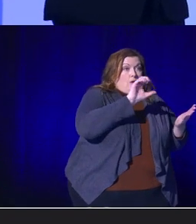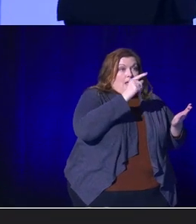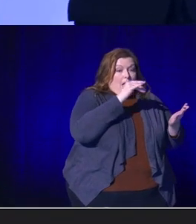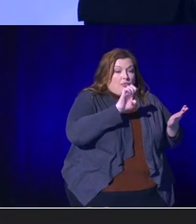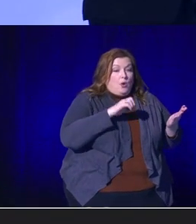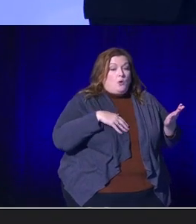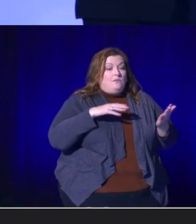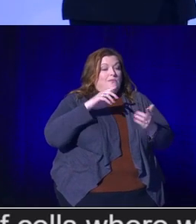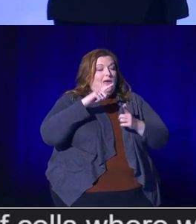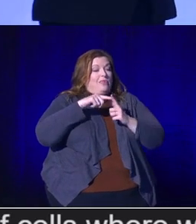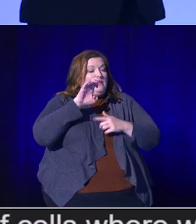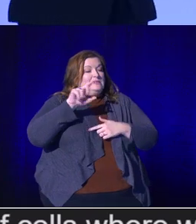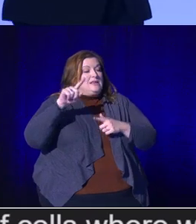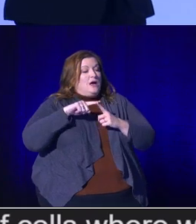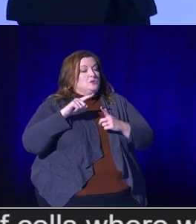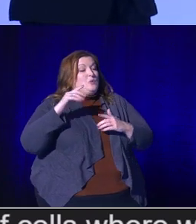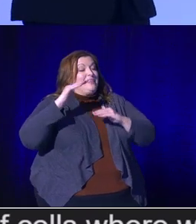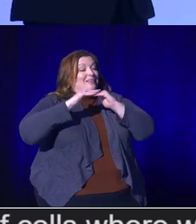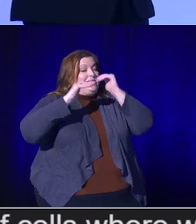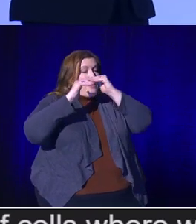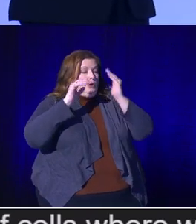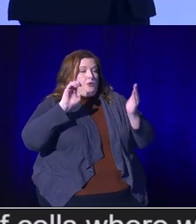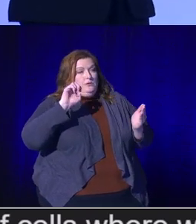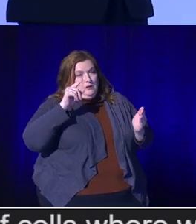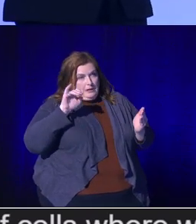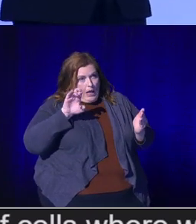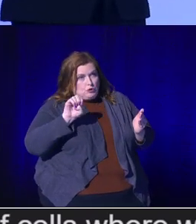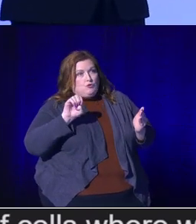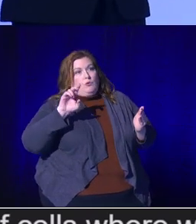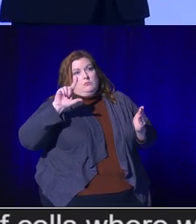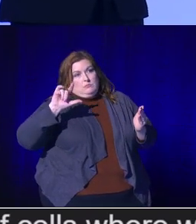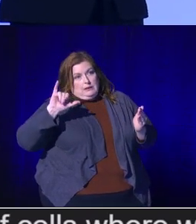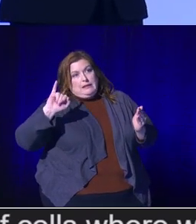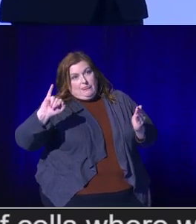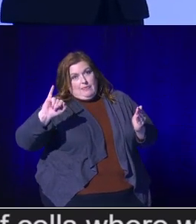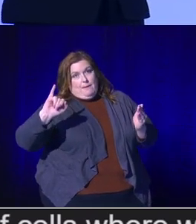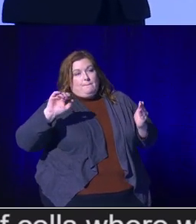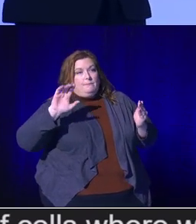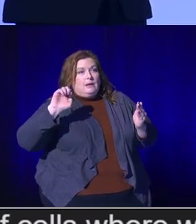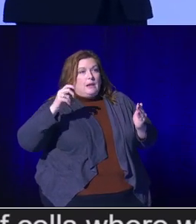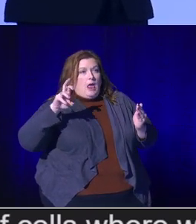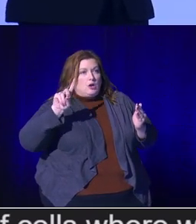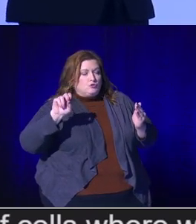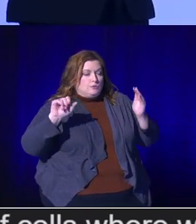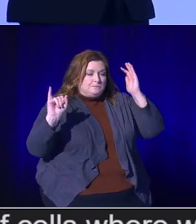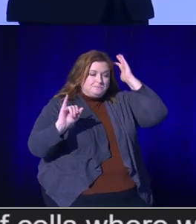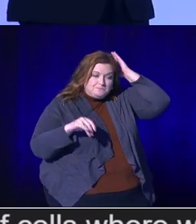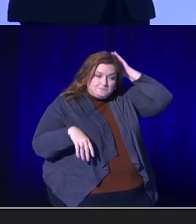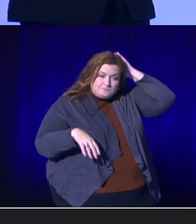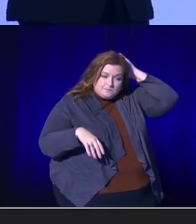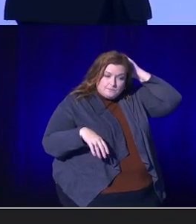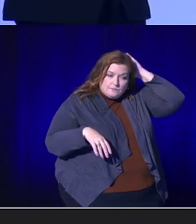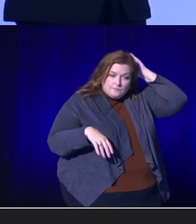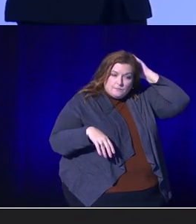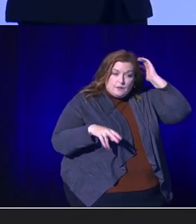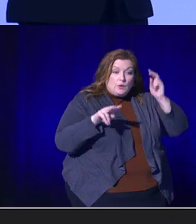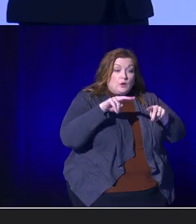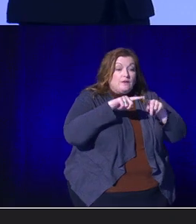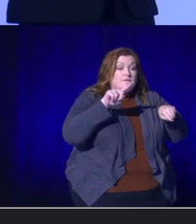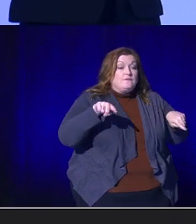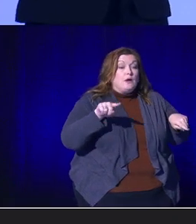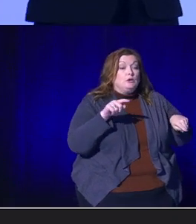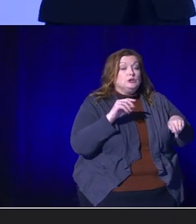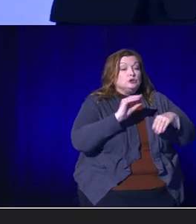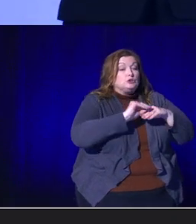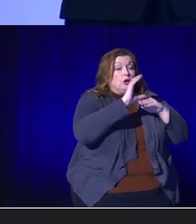And so we were able to do this at various states of charge, but looking specifically at 50% state of charge, we can see the voltage